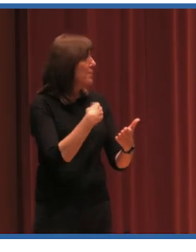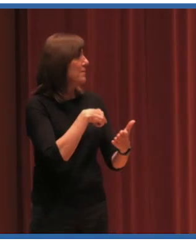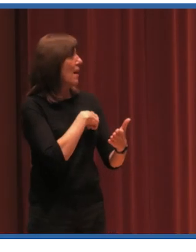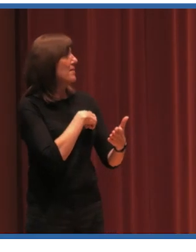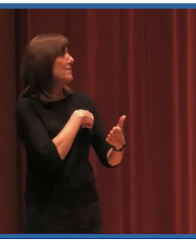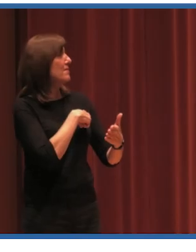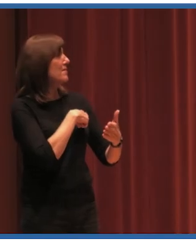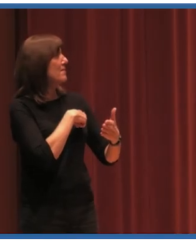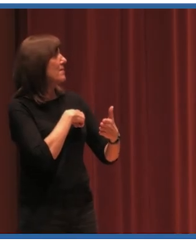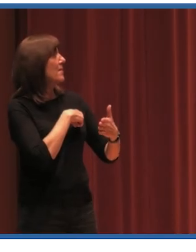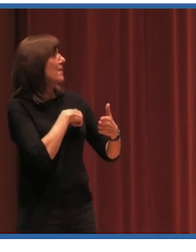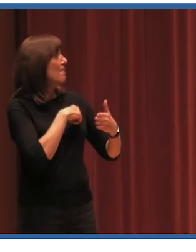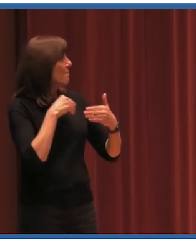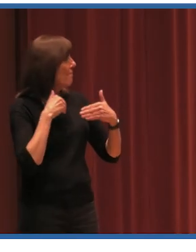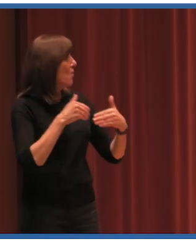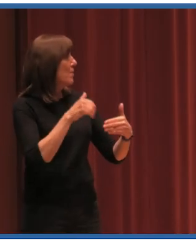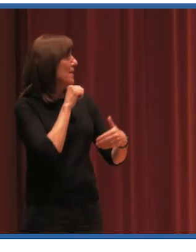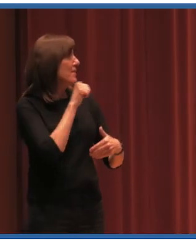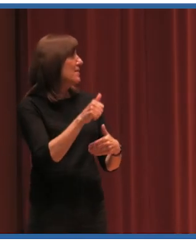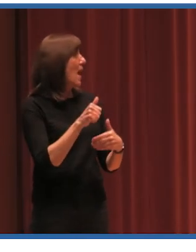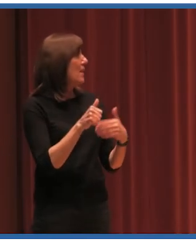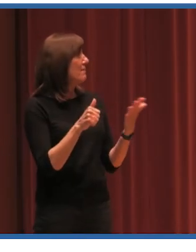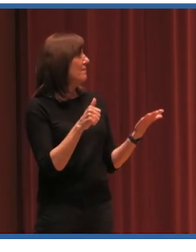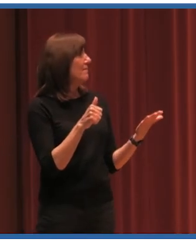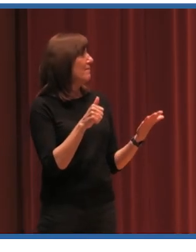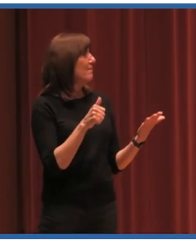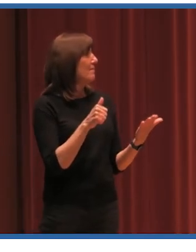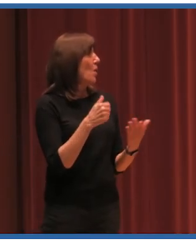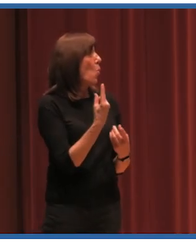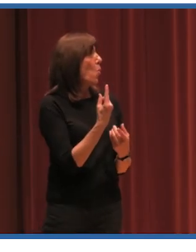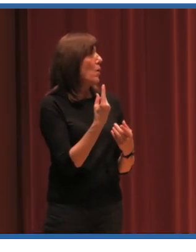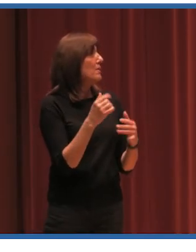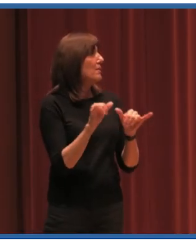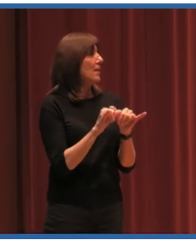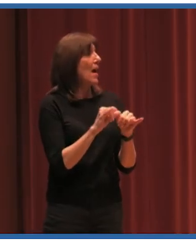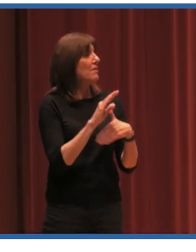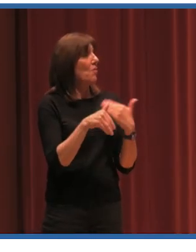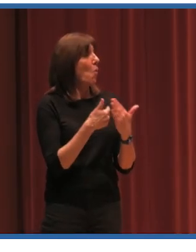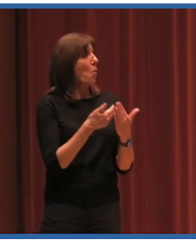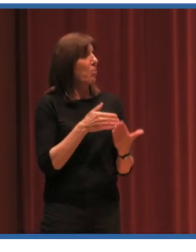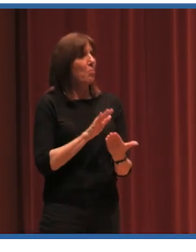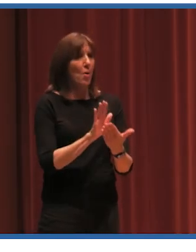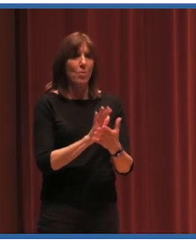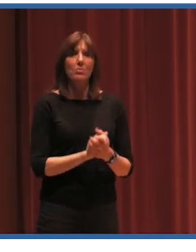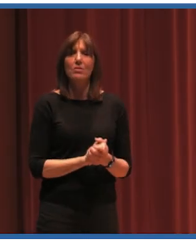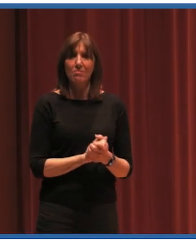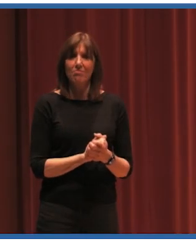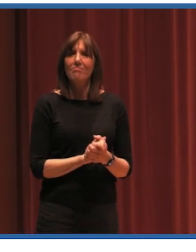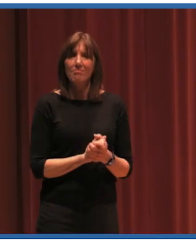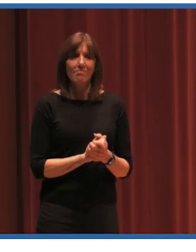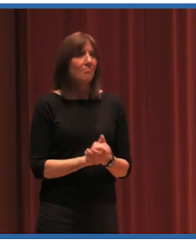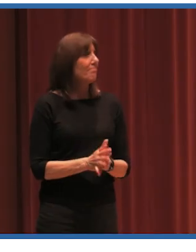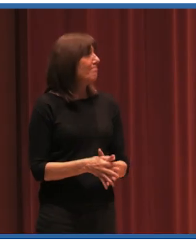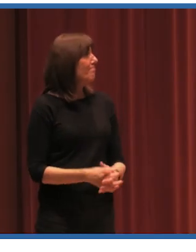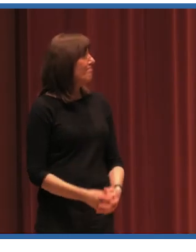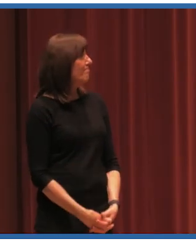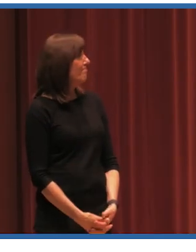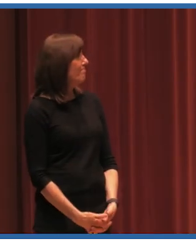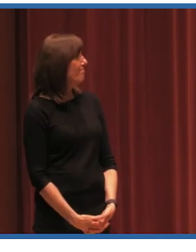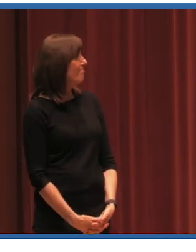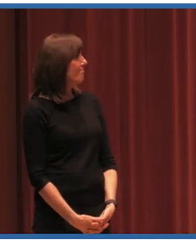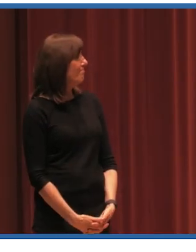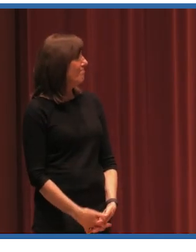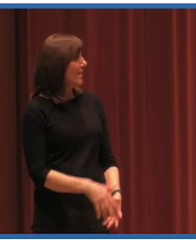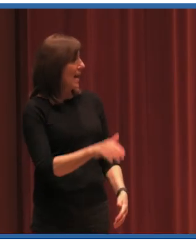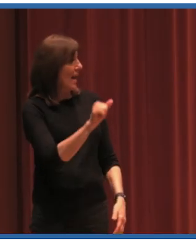to communities where they are and make sure we're tailoring our cancer prevention strategies appropriately. Thank you.